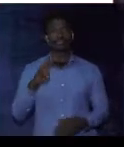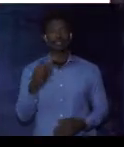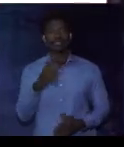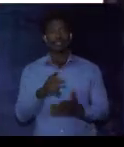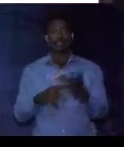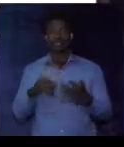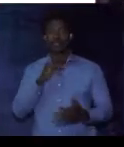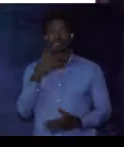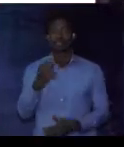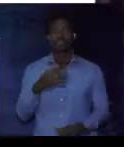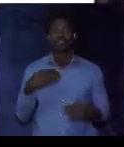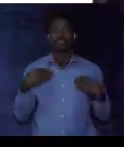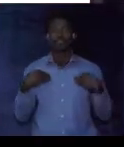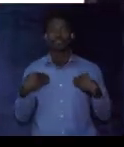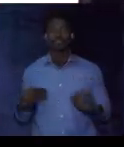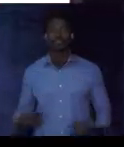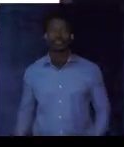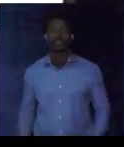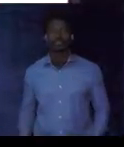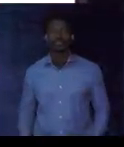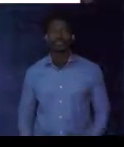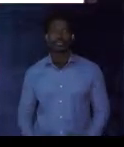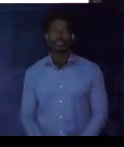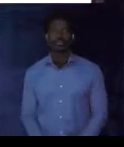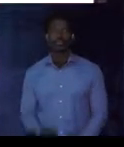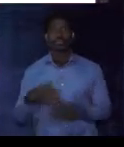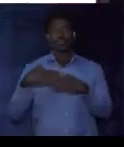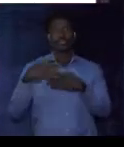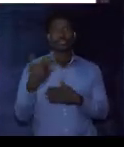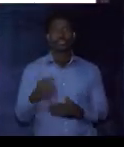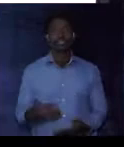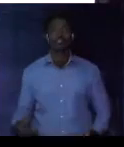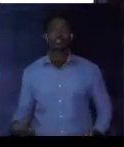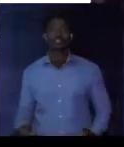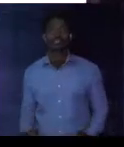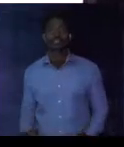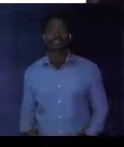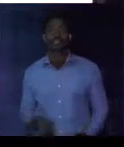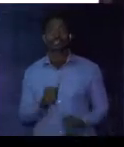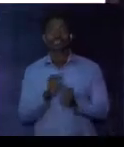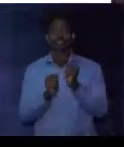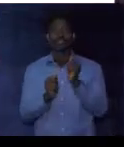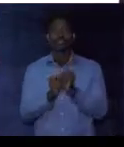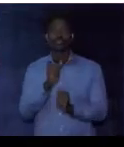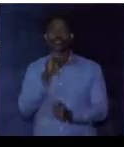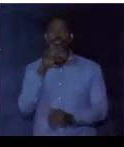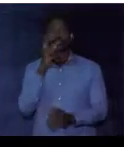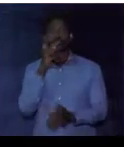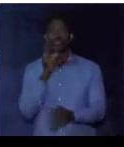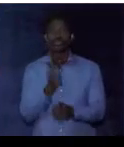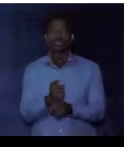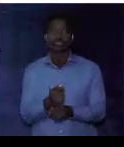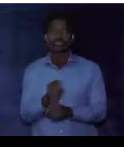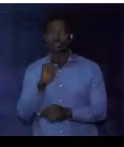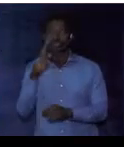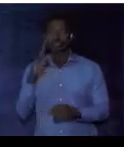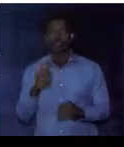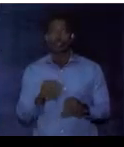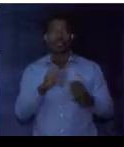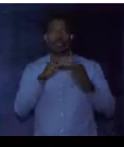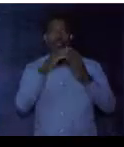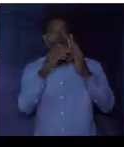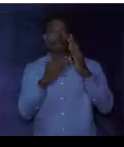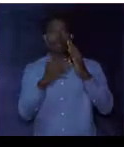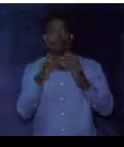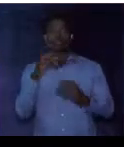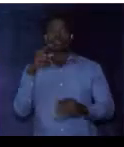Now, the second part is the body. The body, after the introduction, which is just a paragraph,